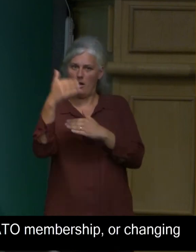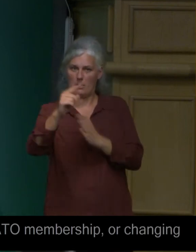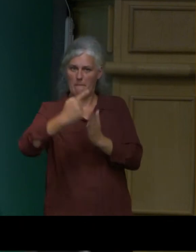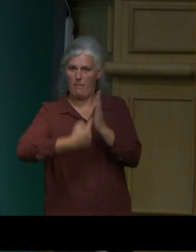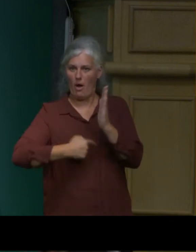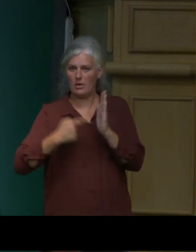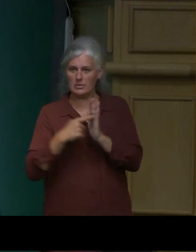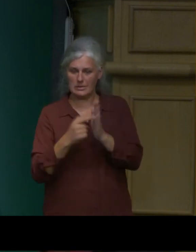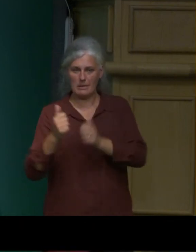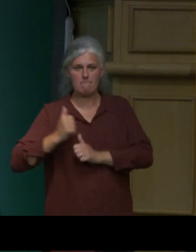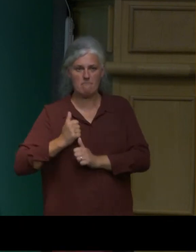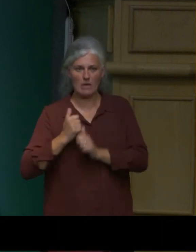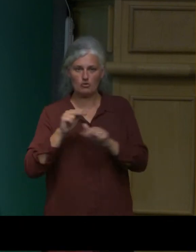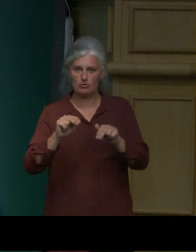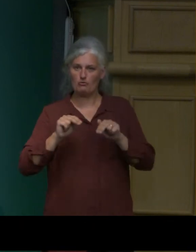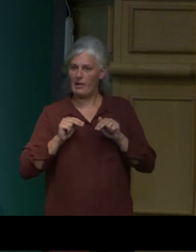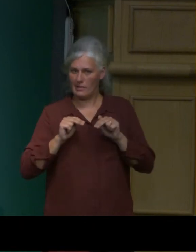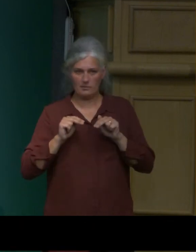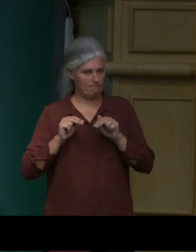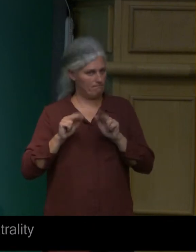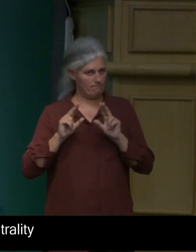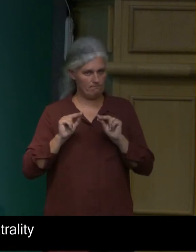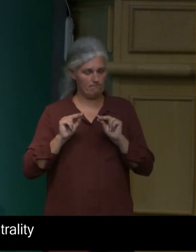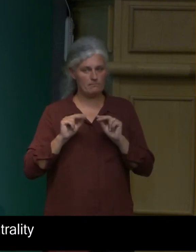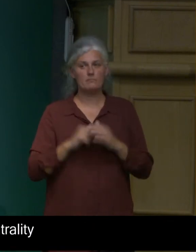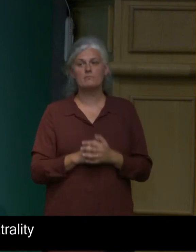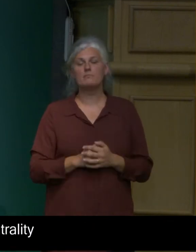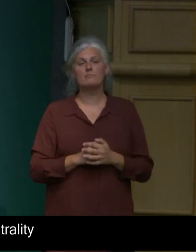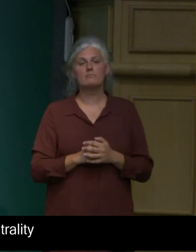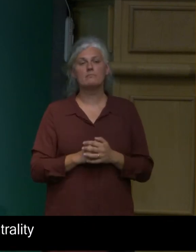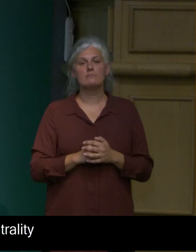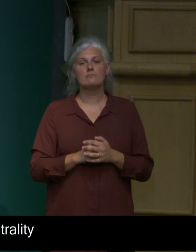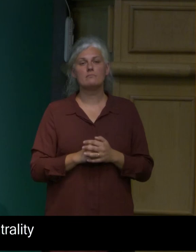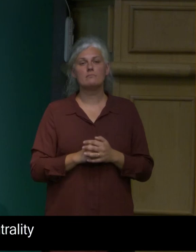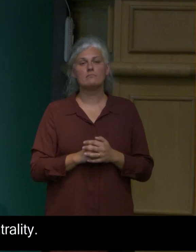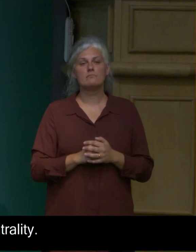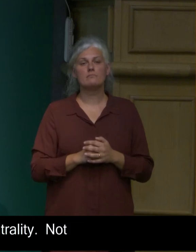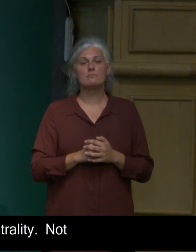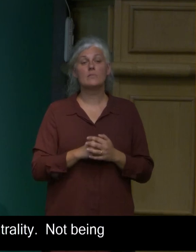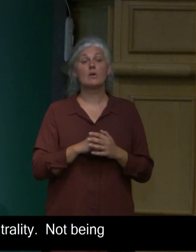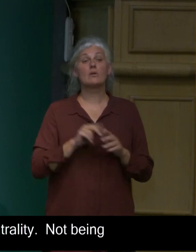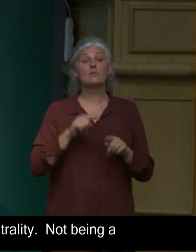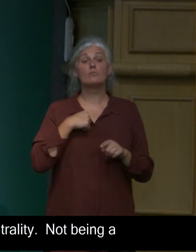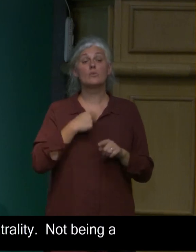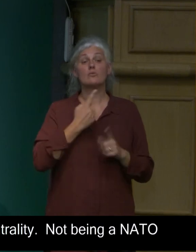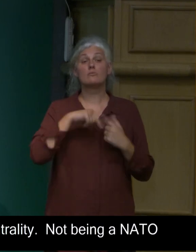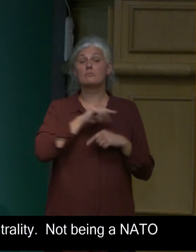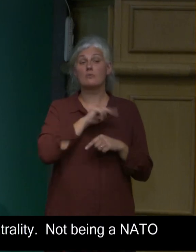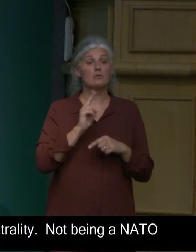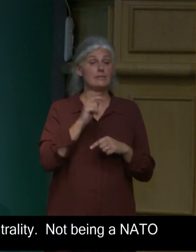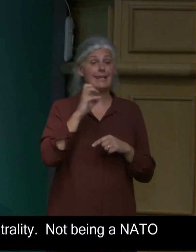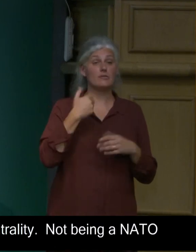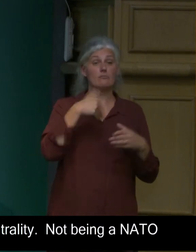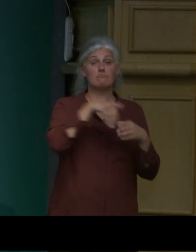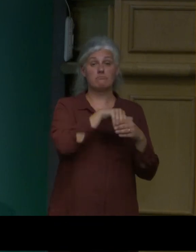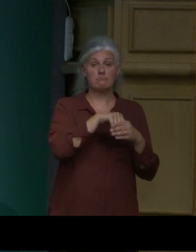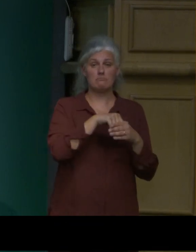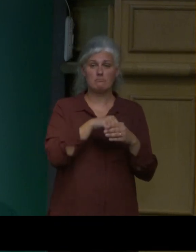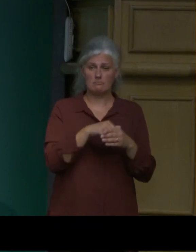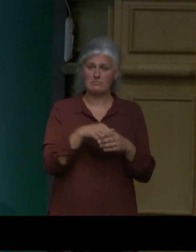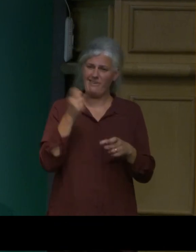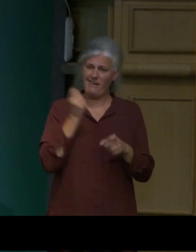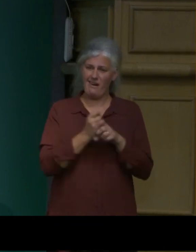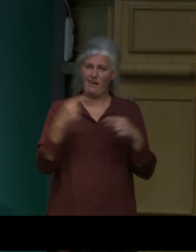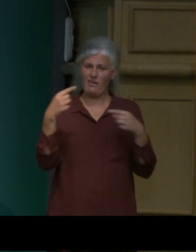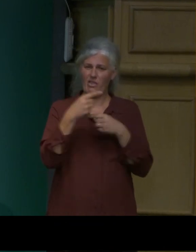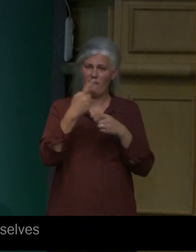policy of military neutrality not being a NATO member makes it harder to defend ourselves in